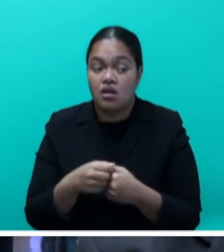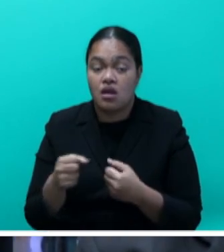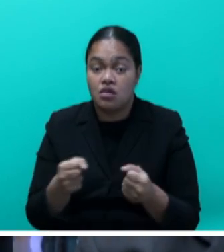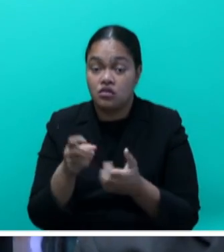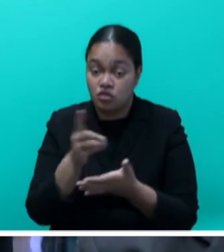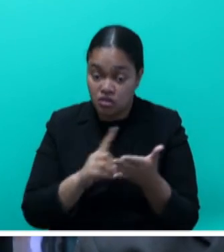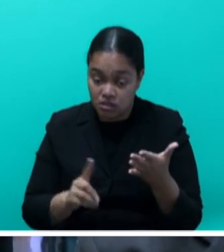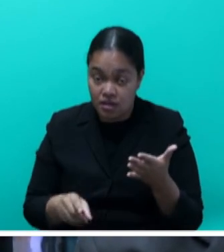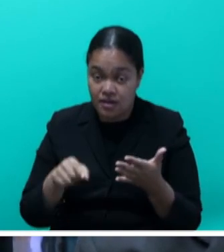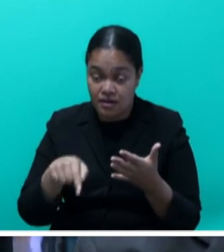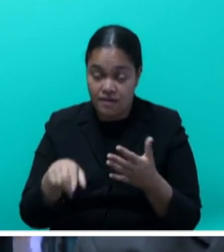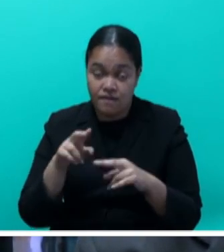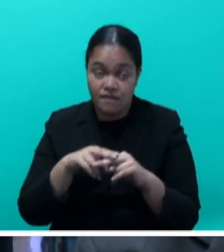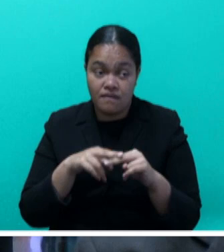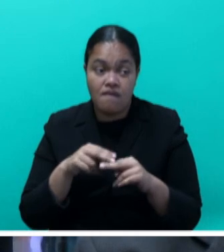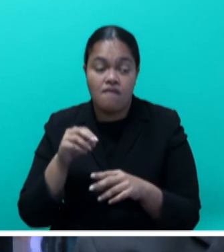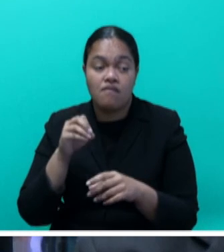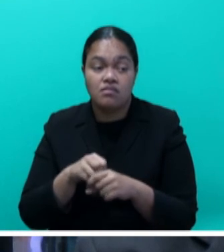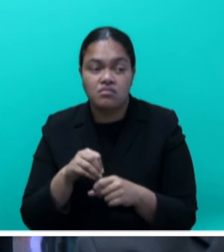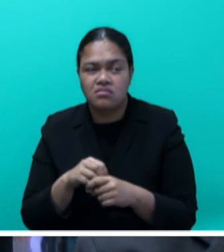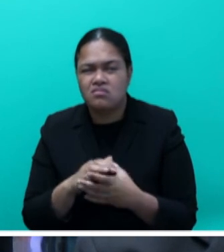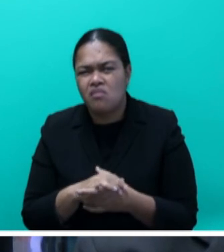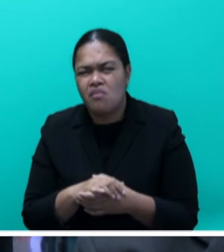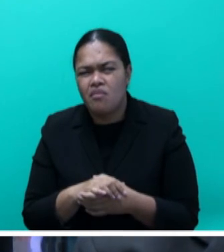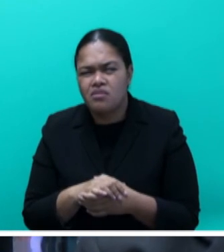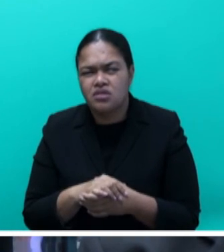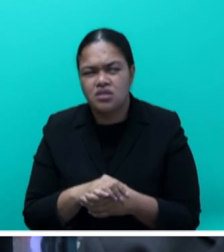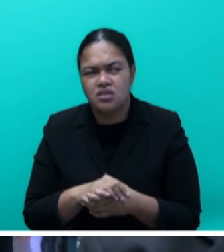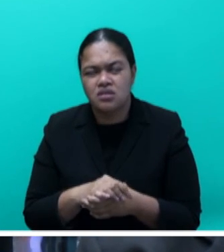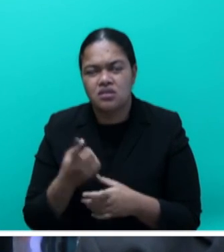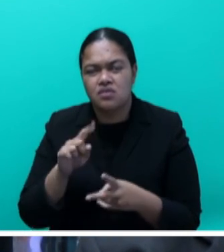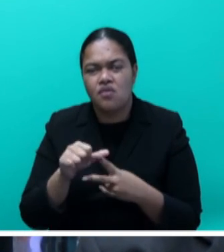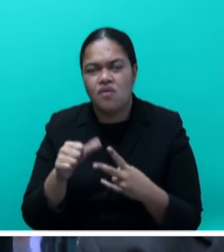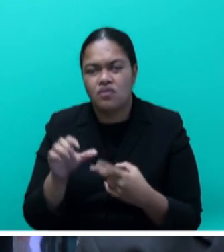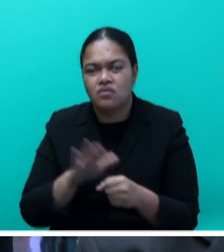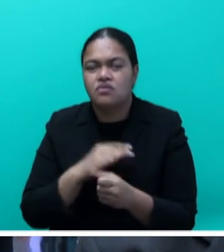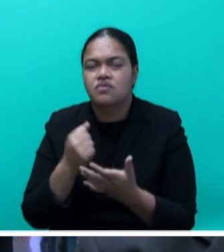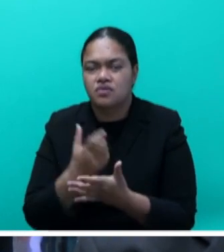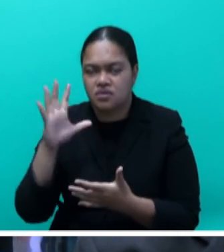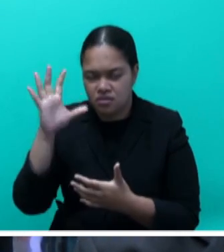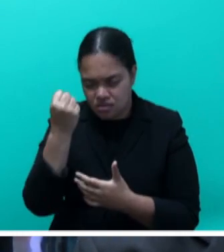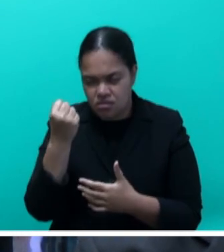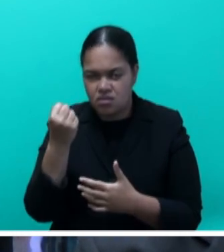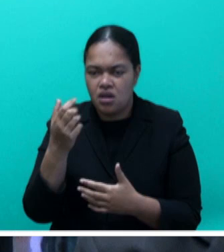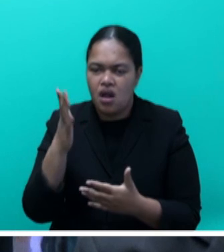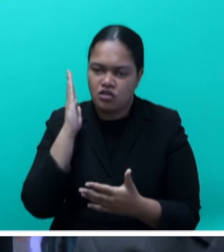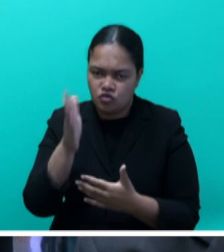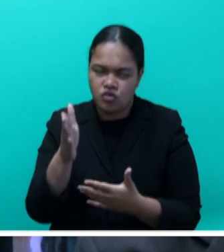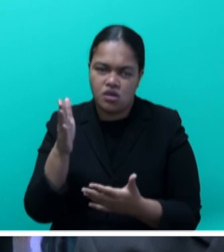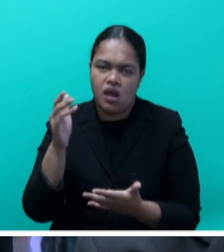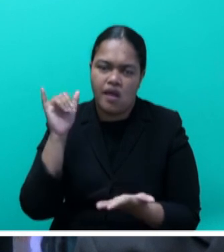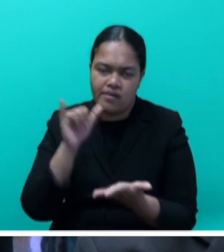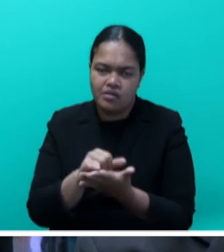elevate Fiji's visibility as a premier travel destination, but also to ensure the success of our new direct flights to